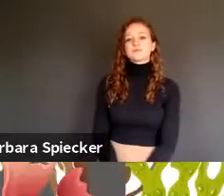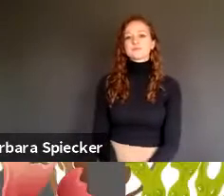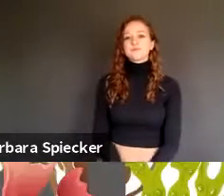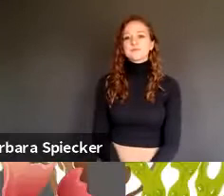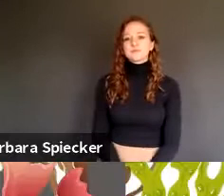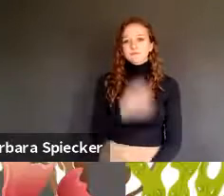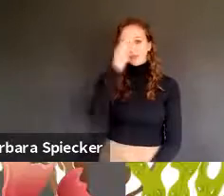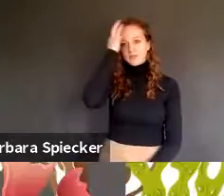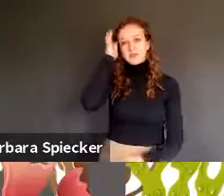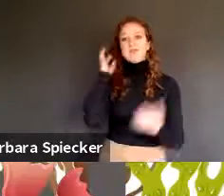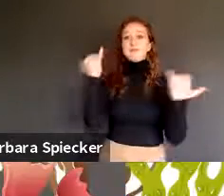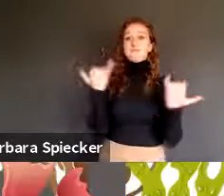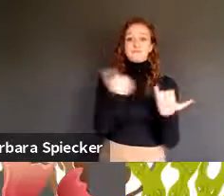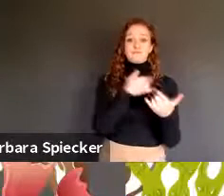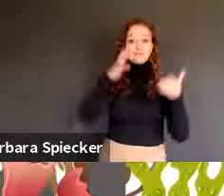Oh, excuse me, okay.